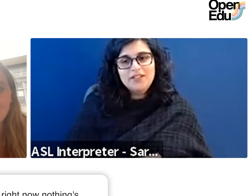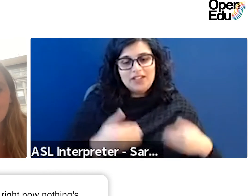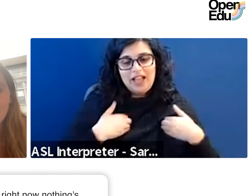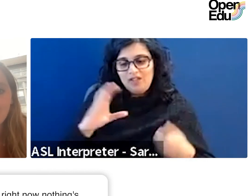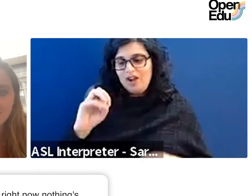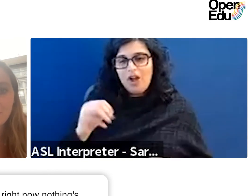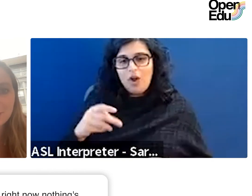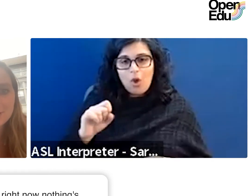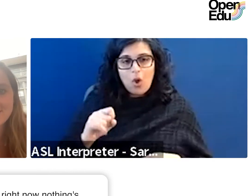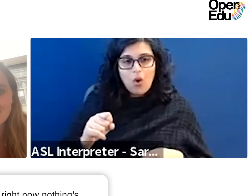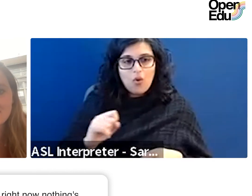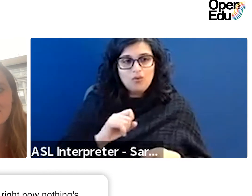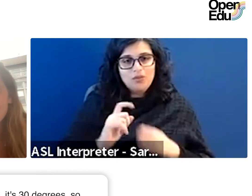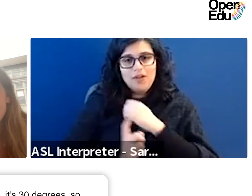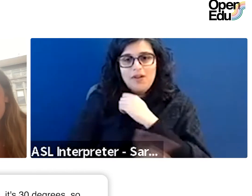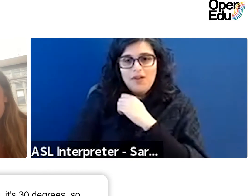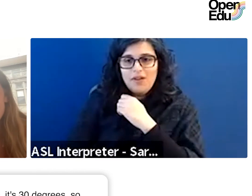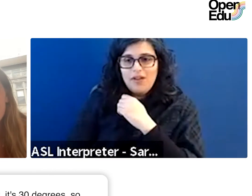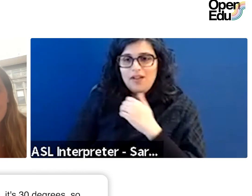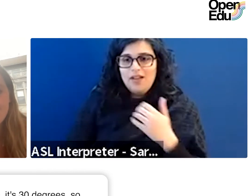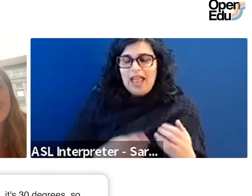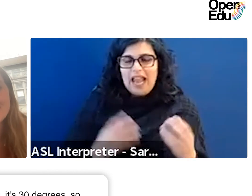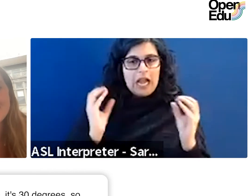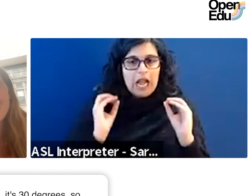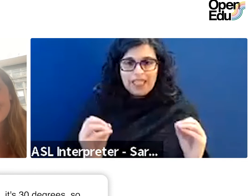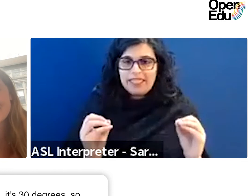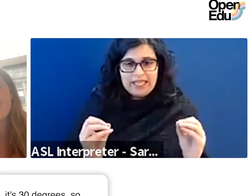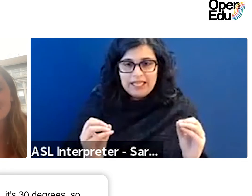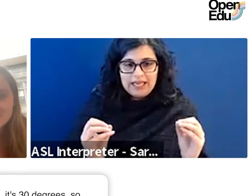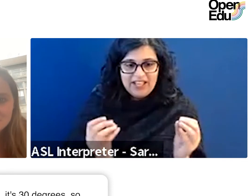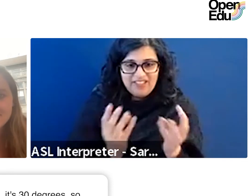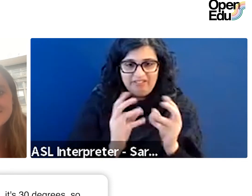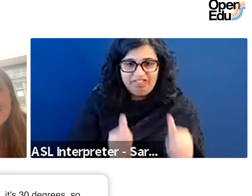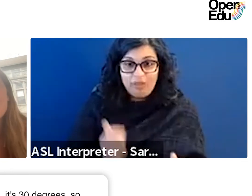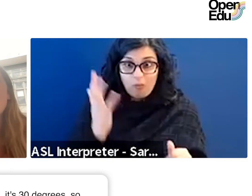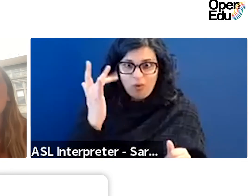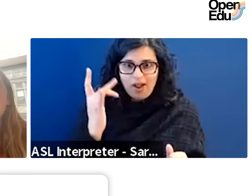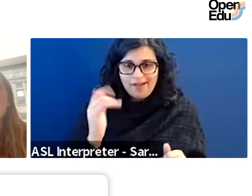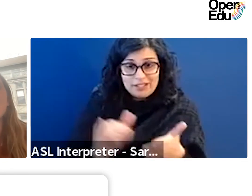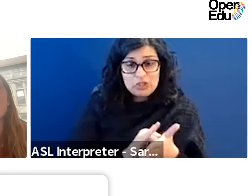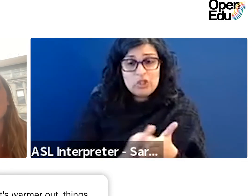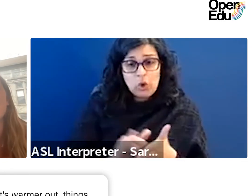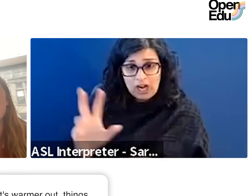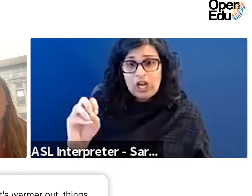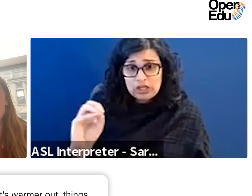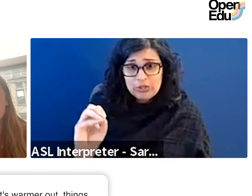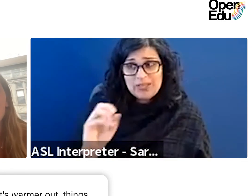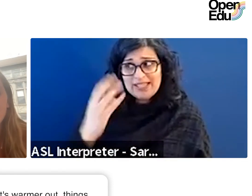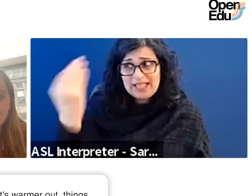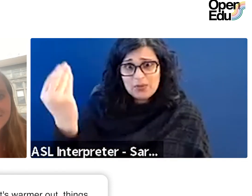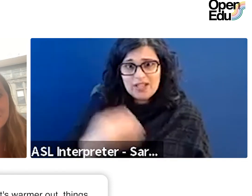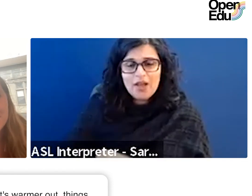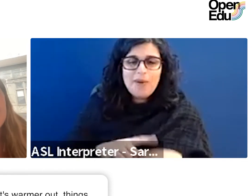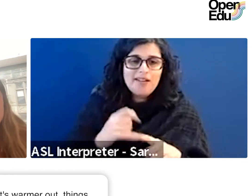garden, and right now nothing's composting because it's New York and it's 30 degrees. So everything's moving slowly. But if it's